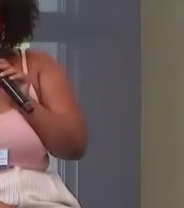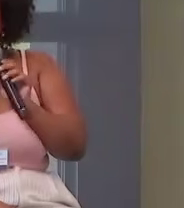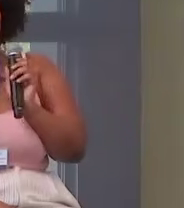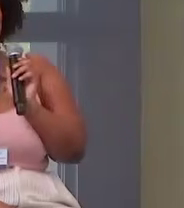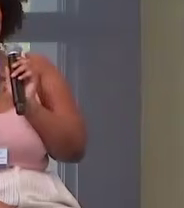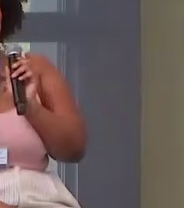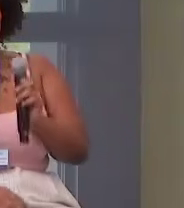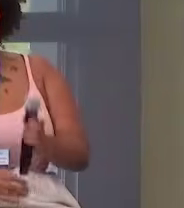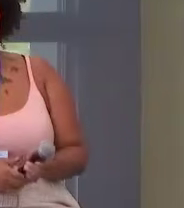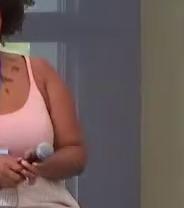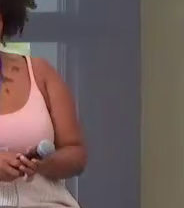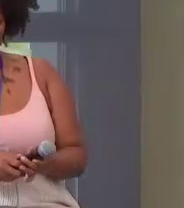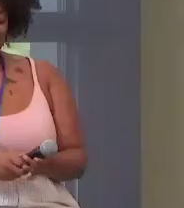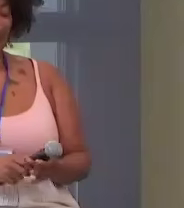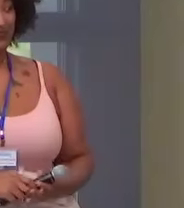to all of you.